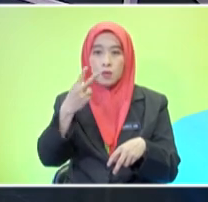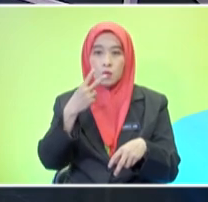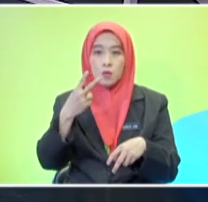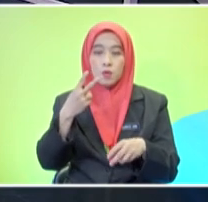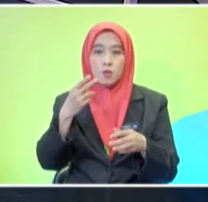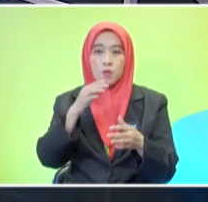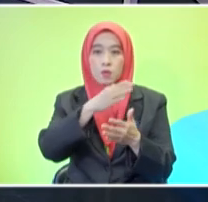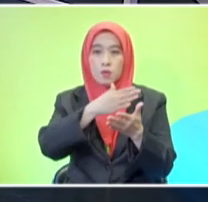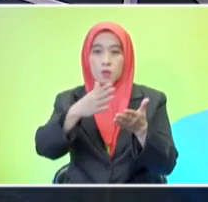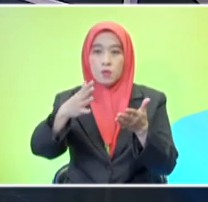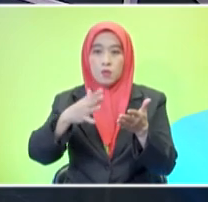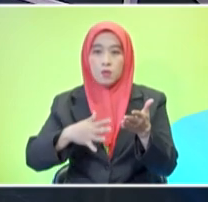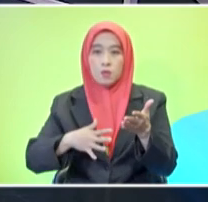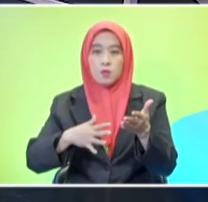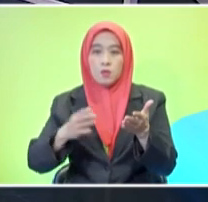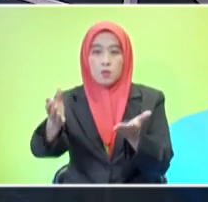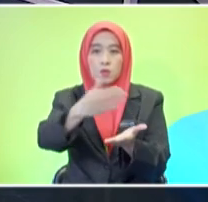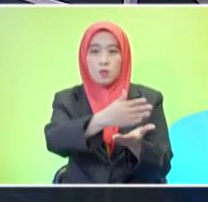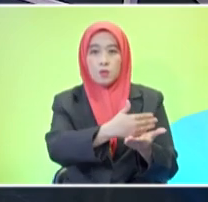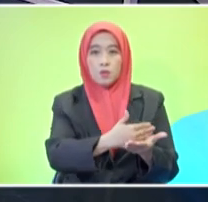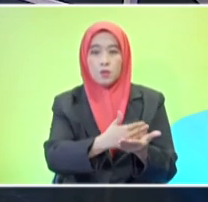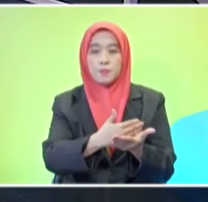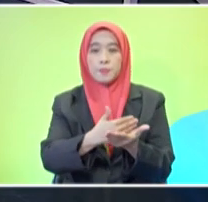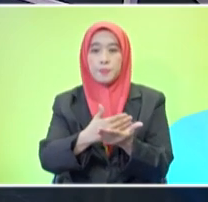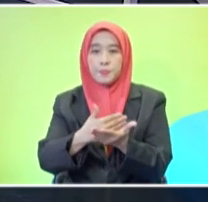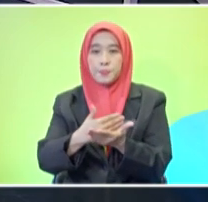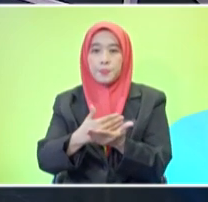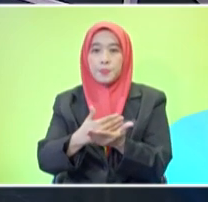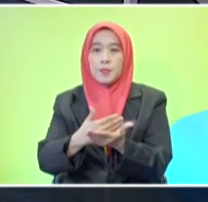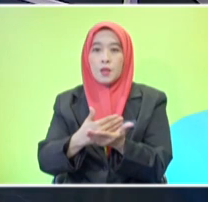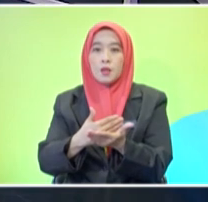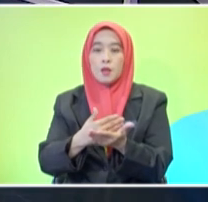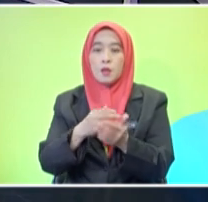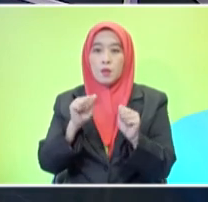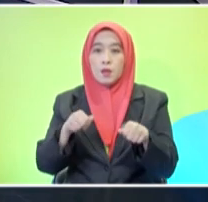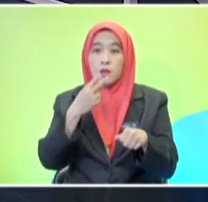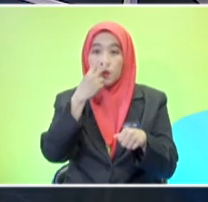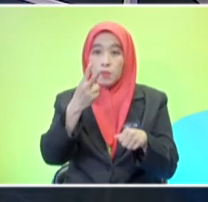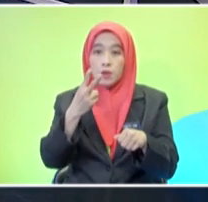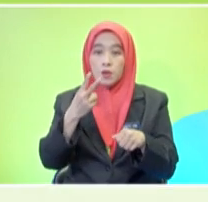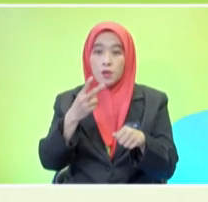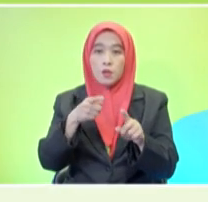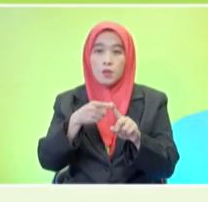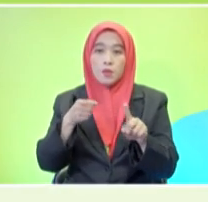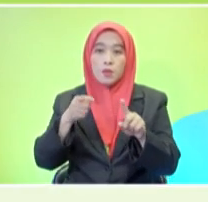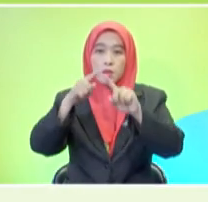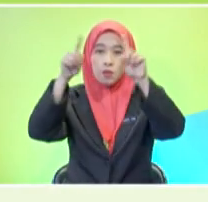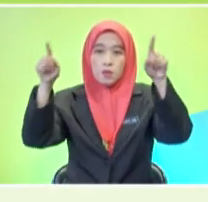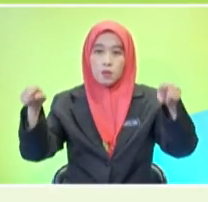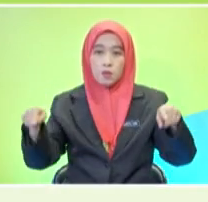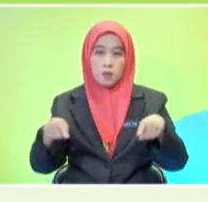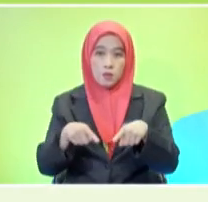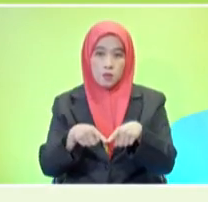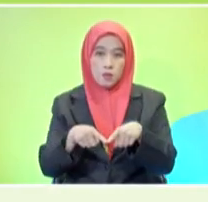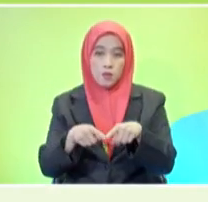data collected for the first activity. So as you can see from the table shown in the slide, we